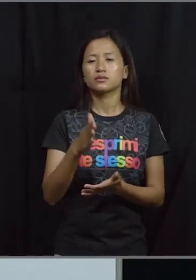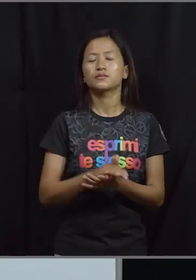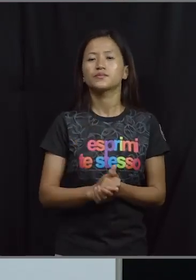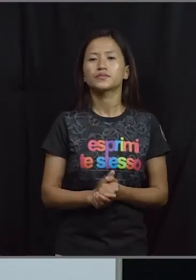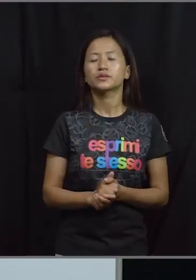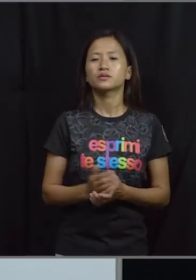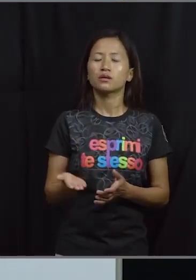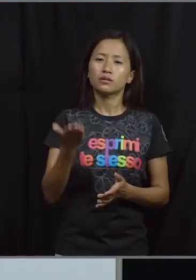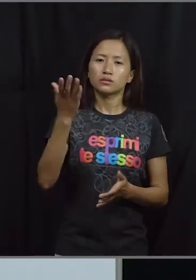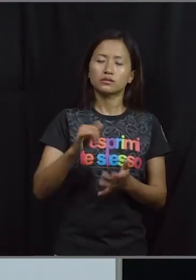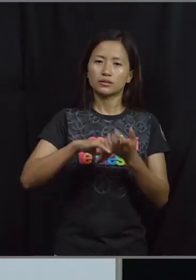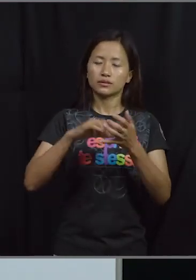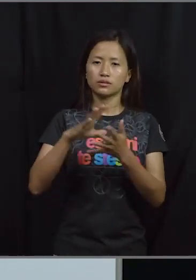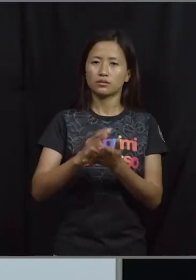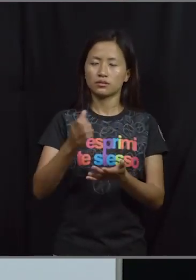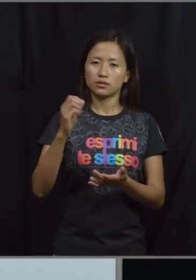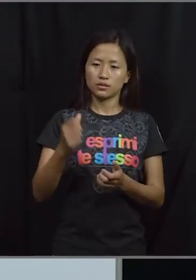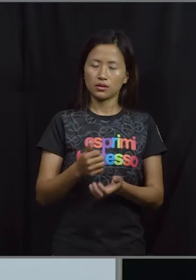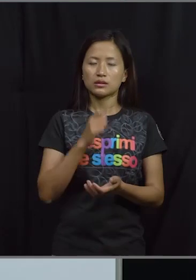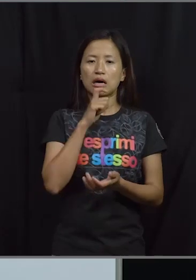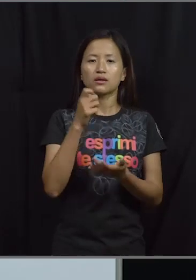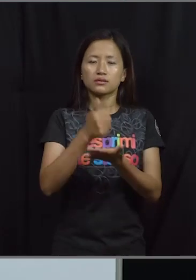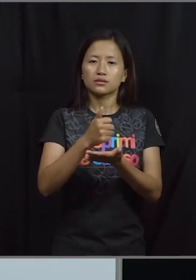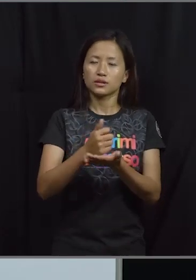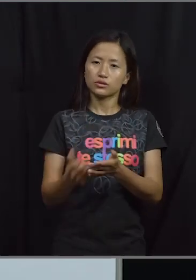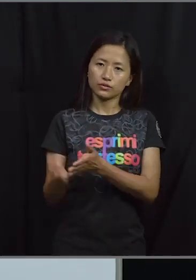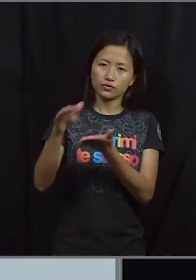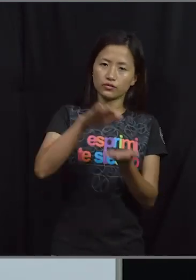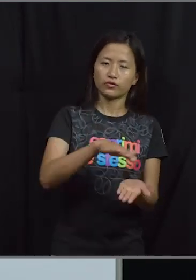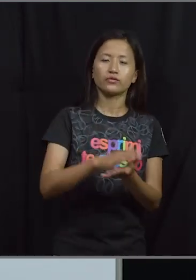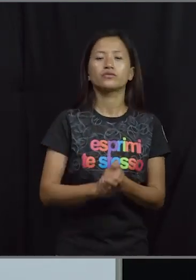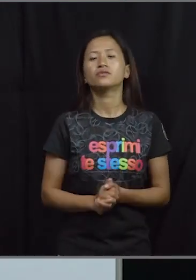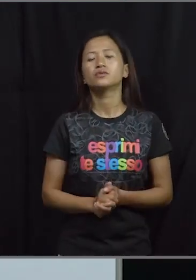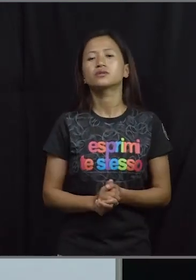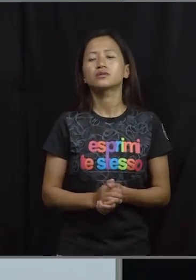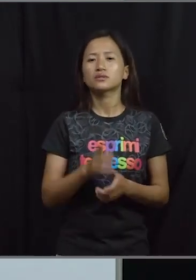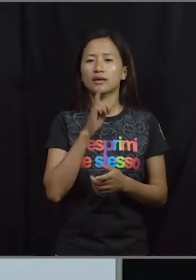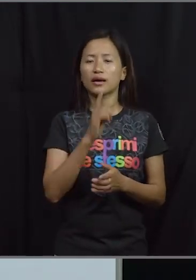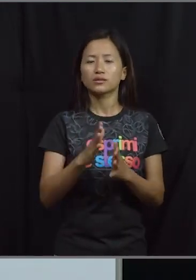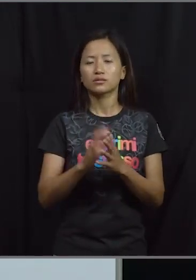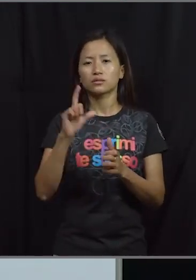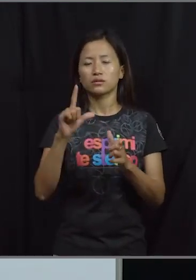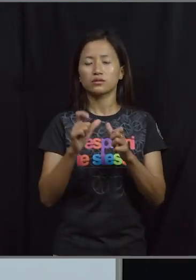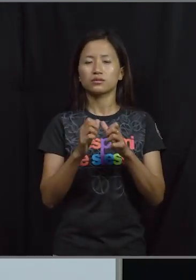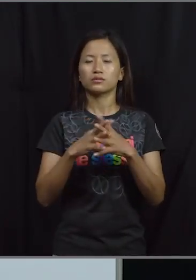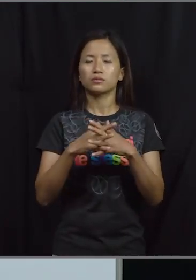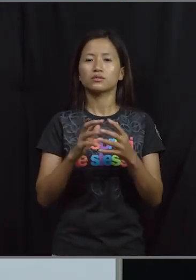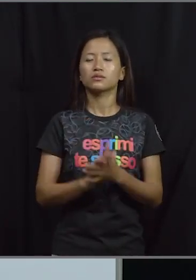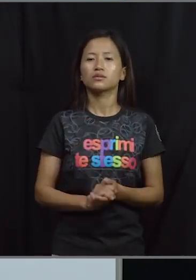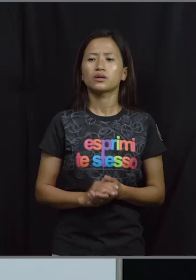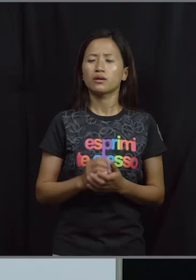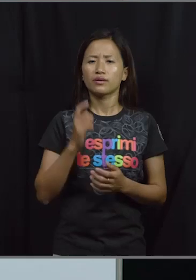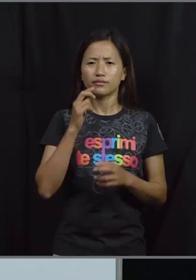states that when price rises, demand should fall. That's the actual law. But in this situation, even when